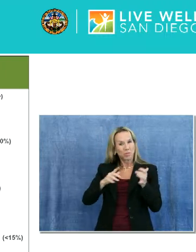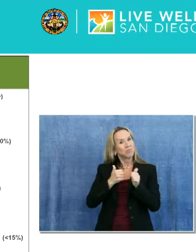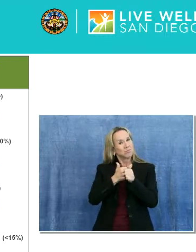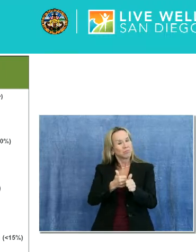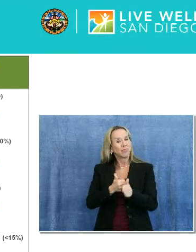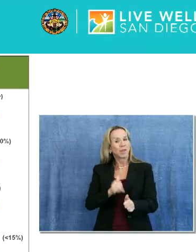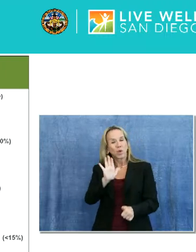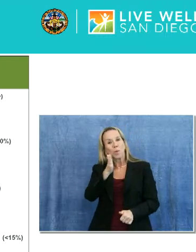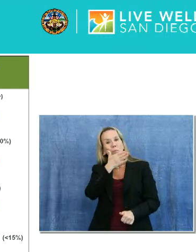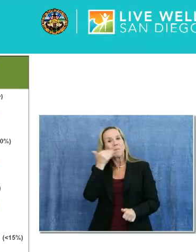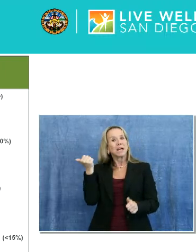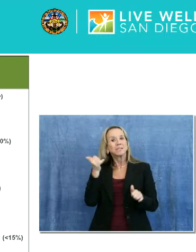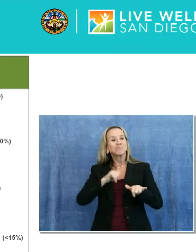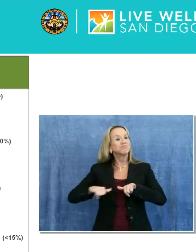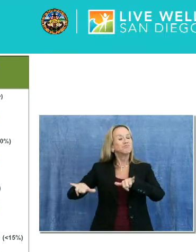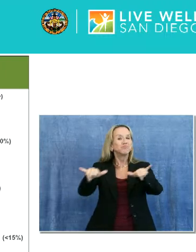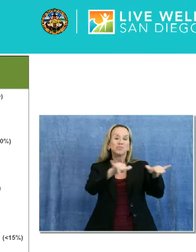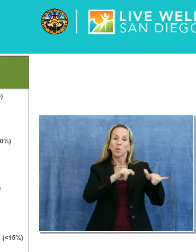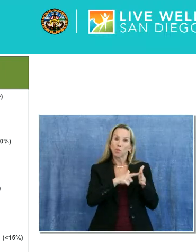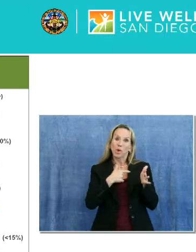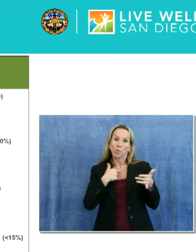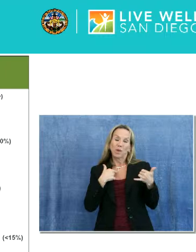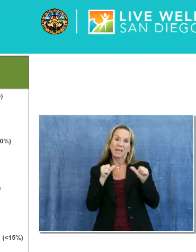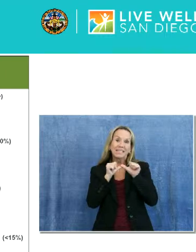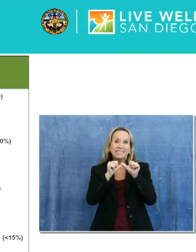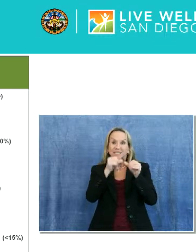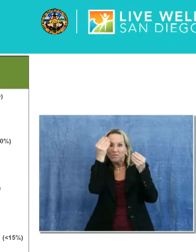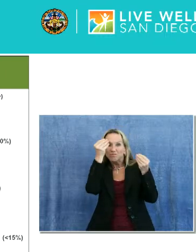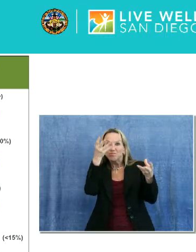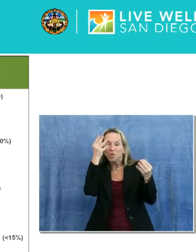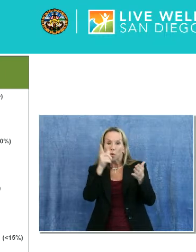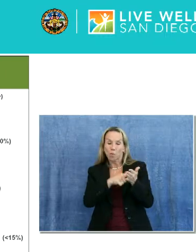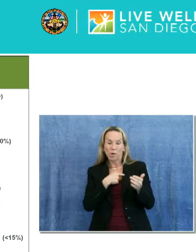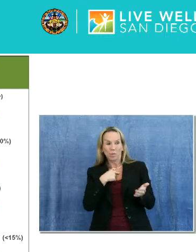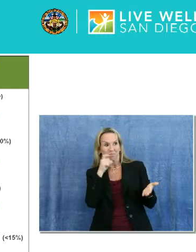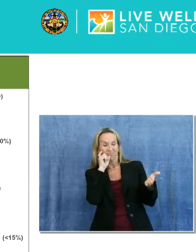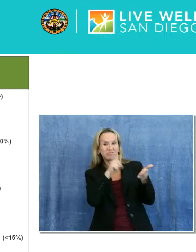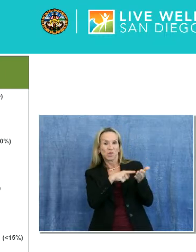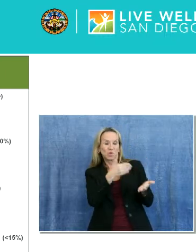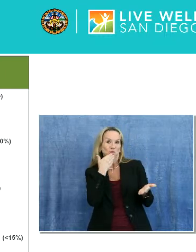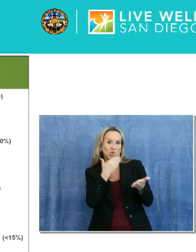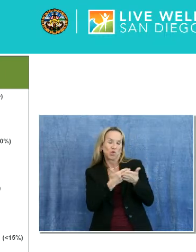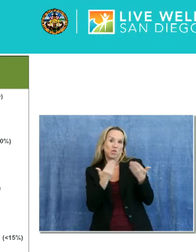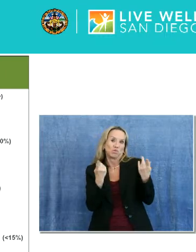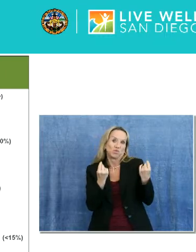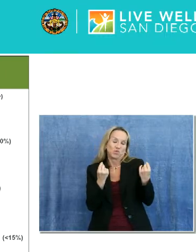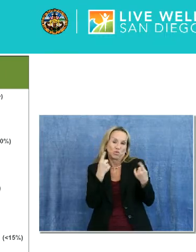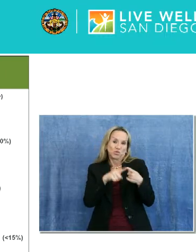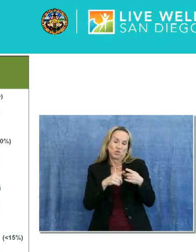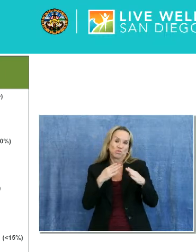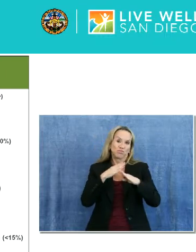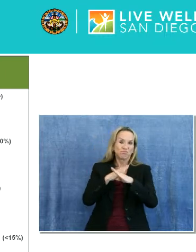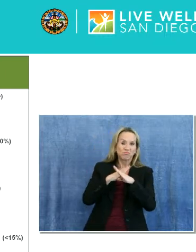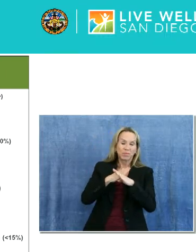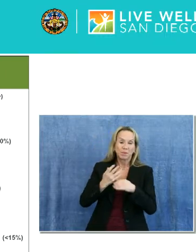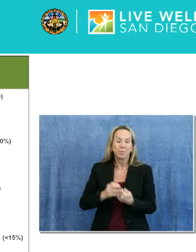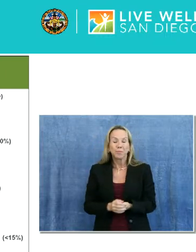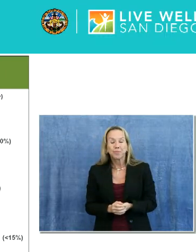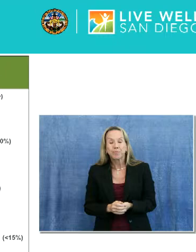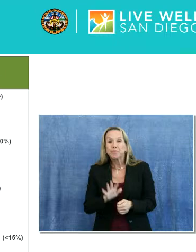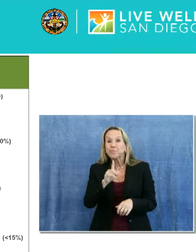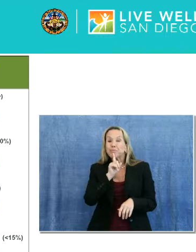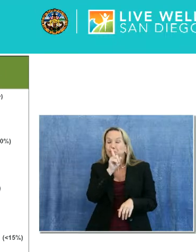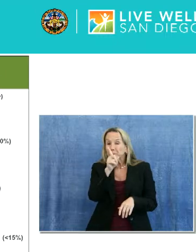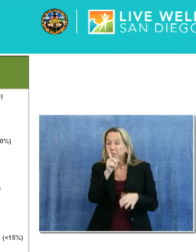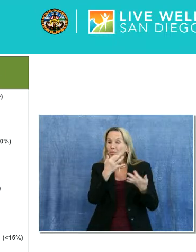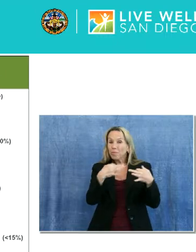to the best practices that we continue to share with you every briefing. It is important to emphasize